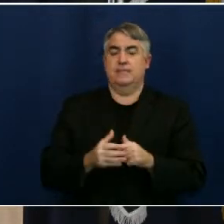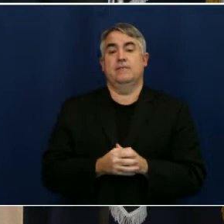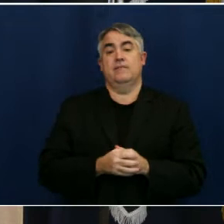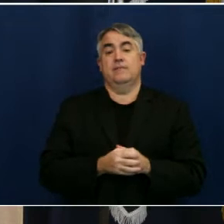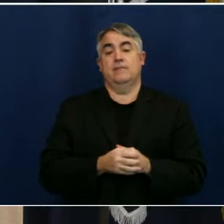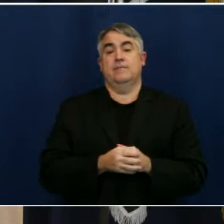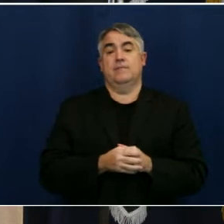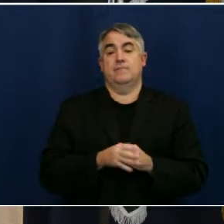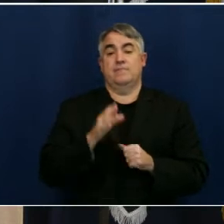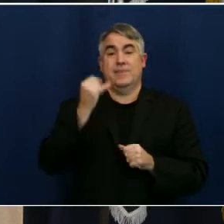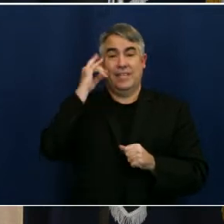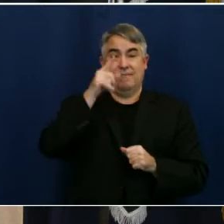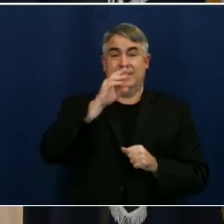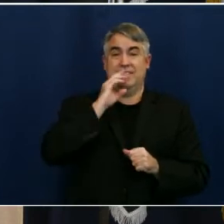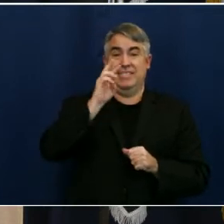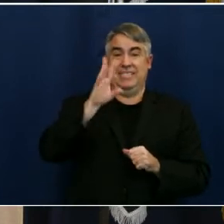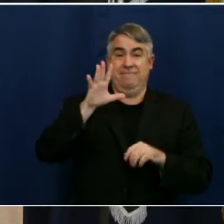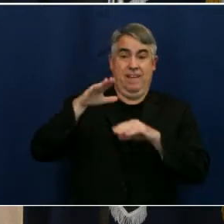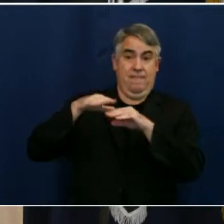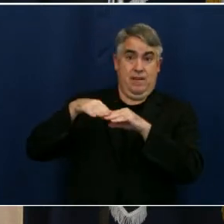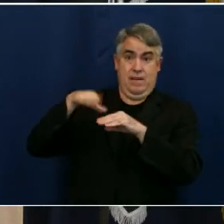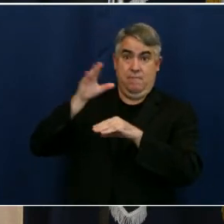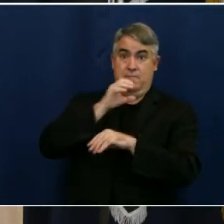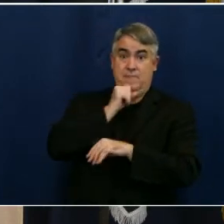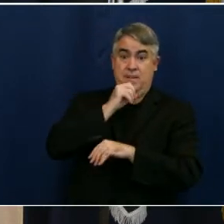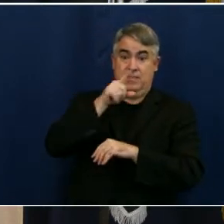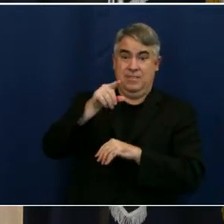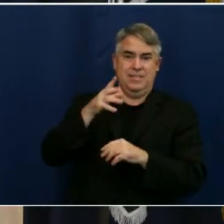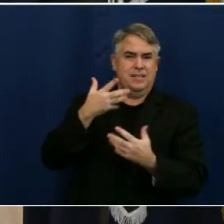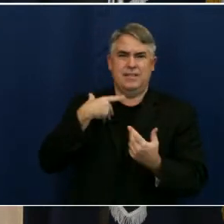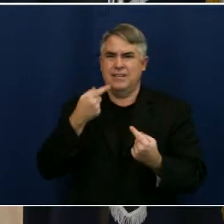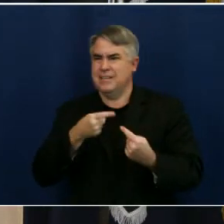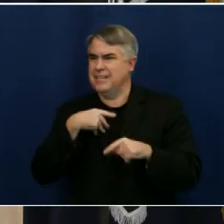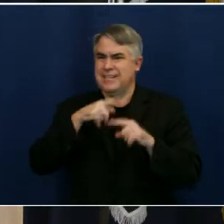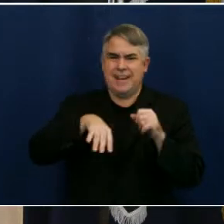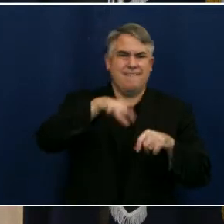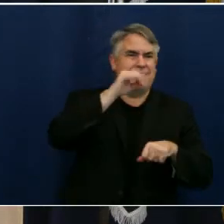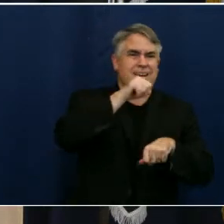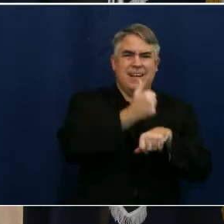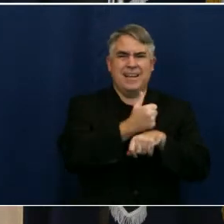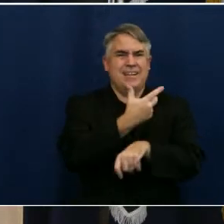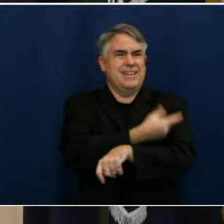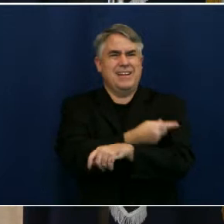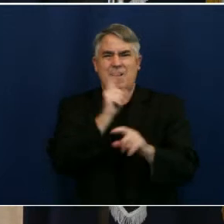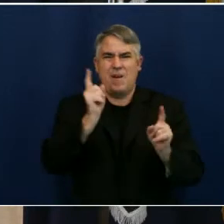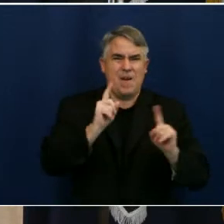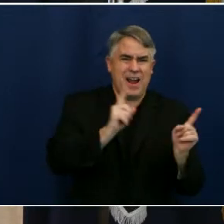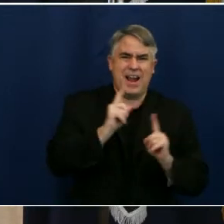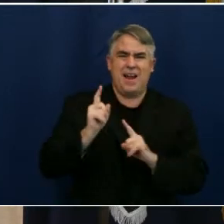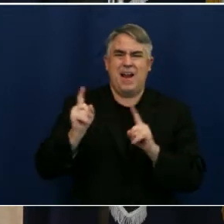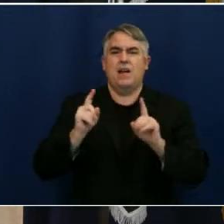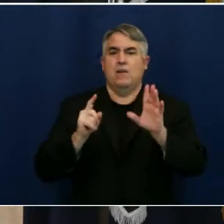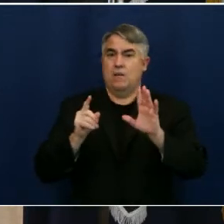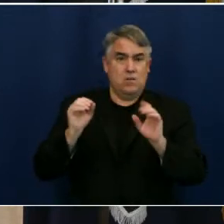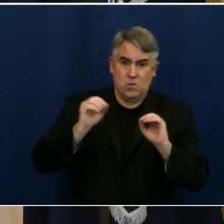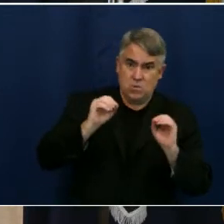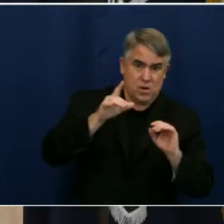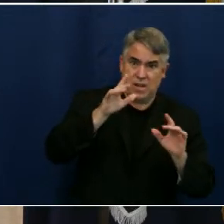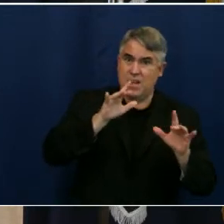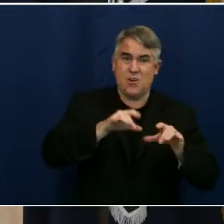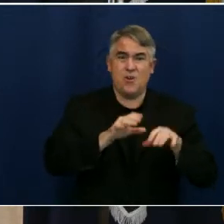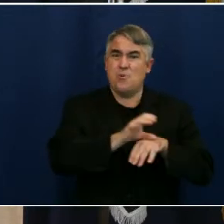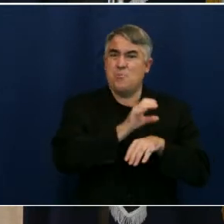they are experiencing trouble making the appointments. If you're 75 or older and do not have access to a computer or someone to assist you,